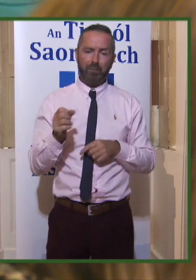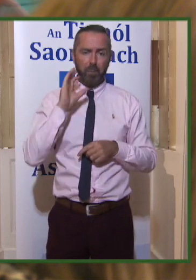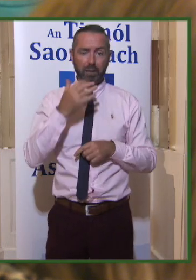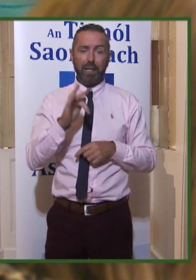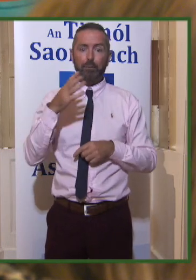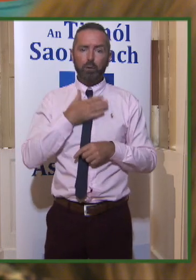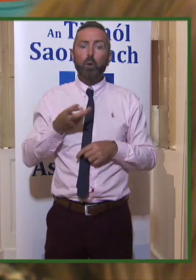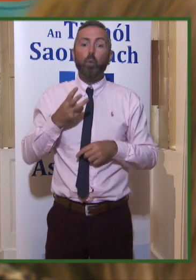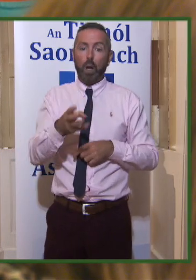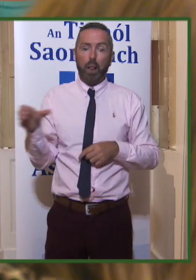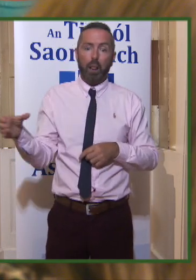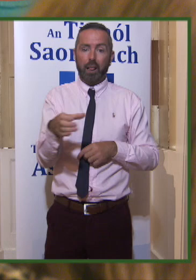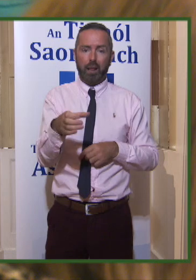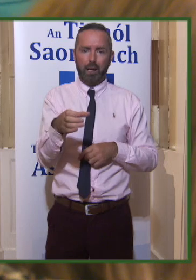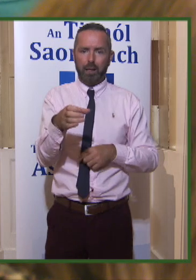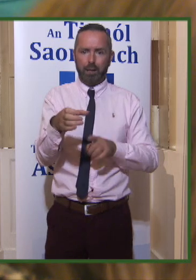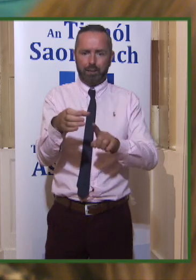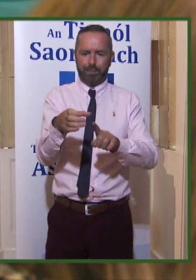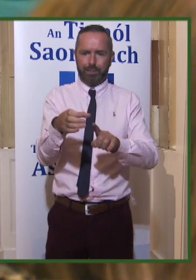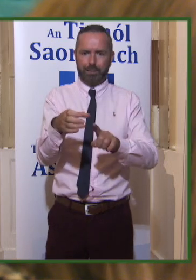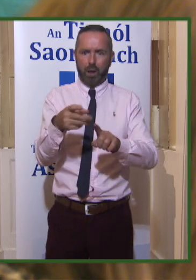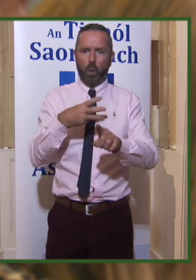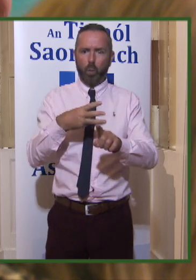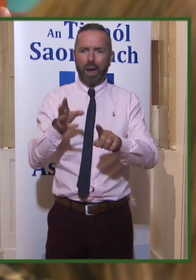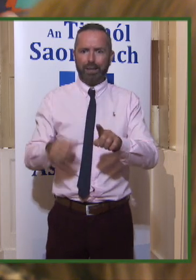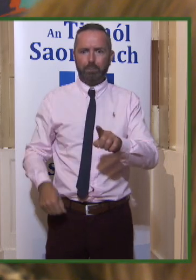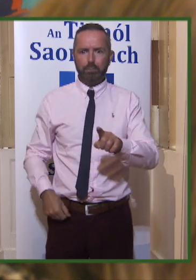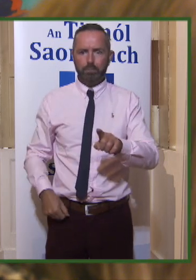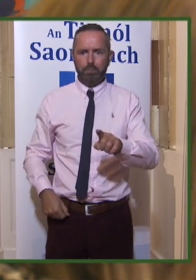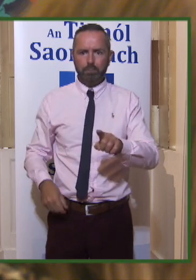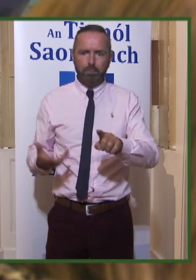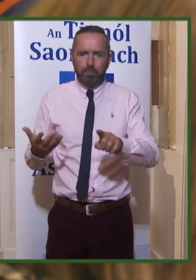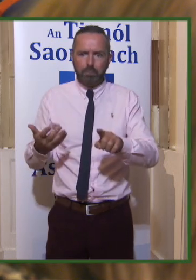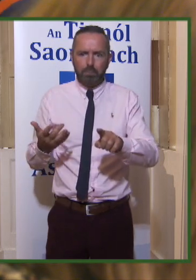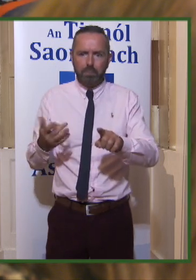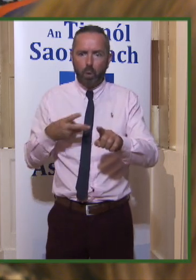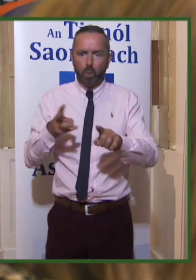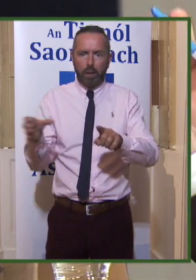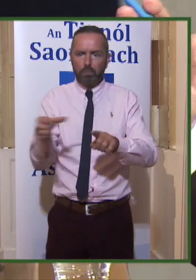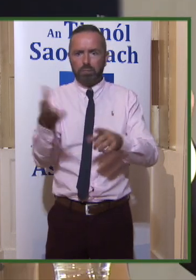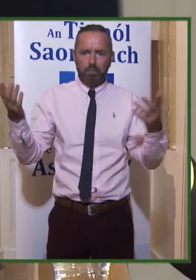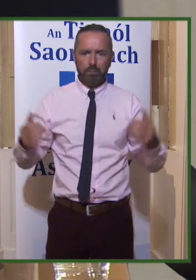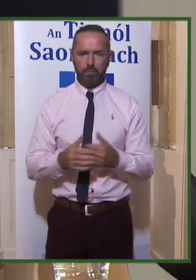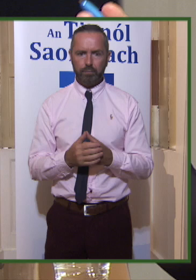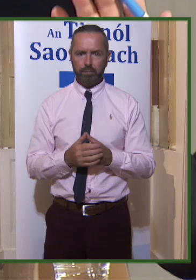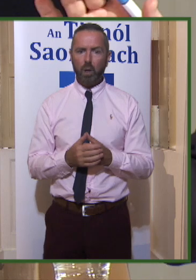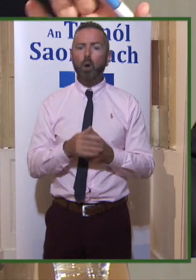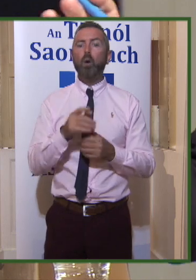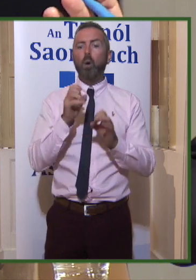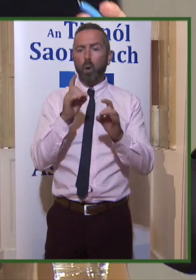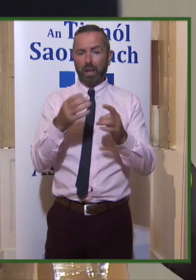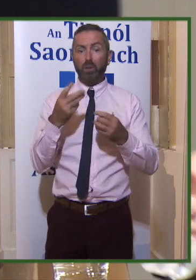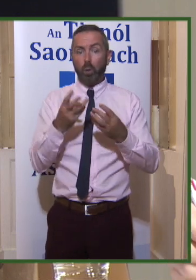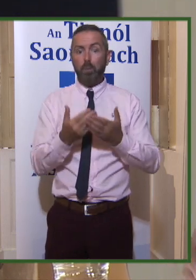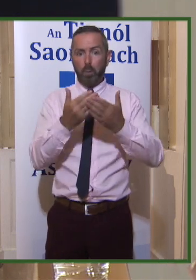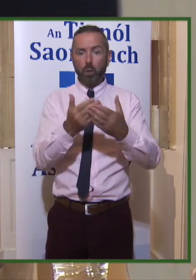we raised the proposed amendment, we were told, no, that's defined, but it's not on the ballot paper. Okay, so 5 to 10 years. So the proposal here